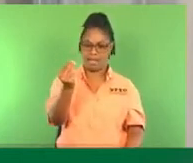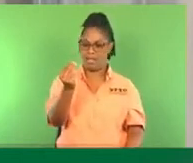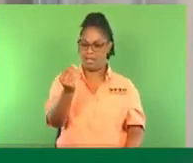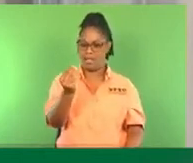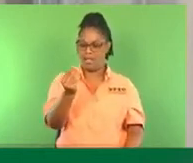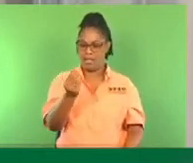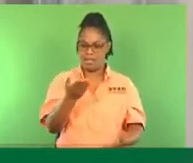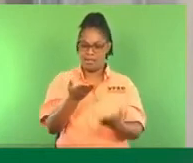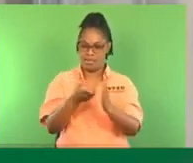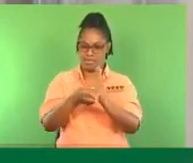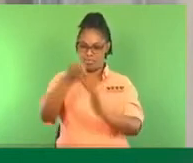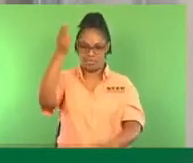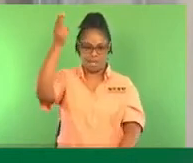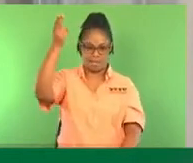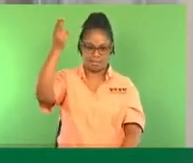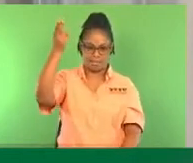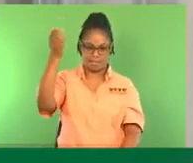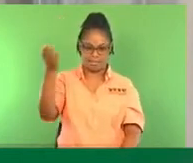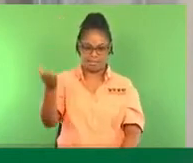Ministry of Health, there is a